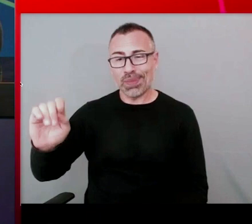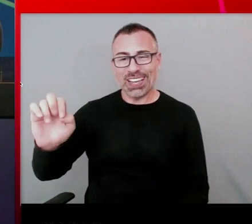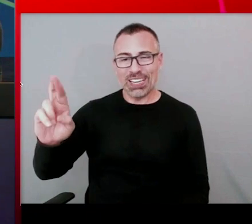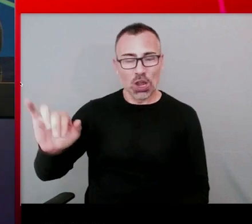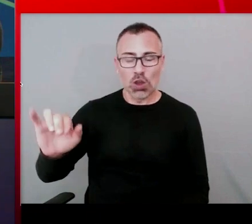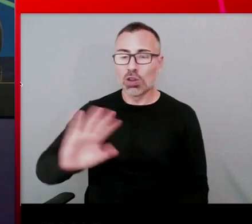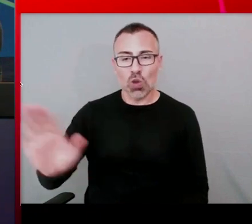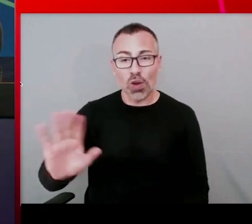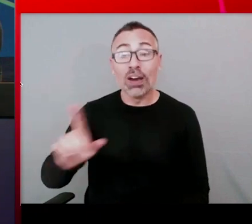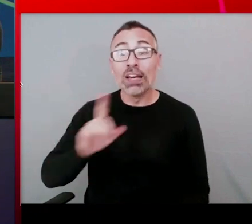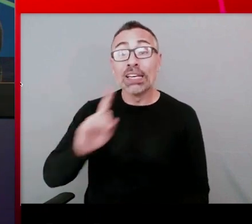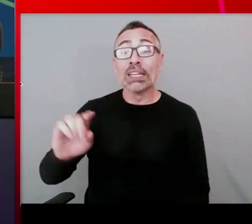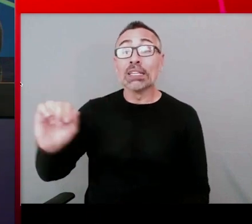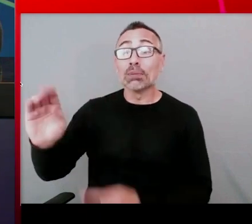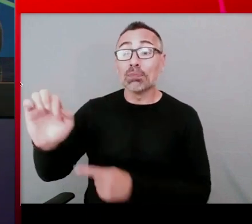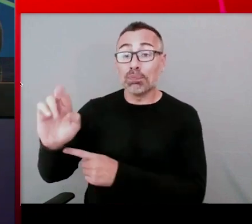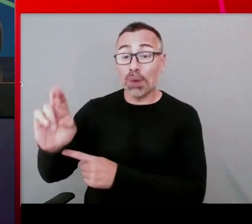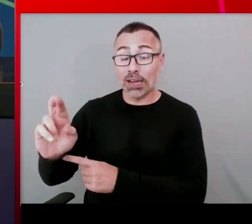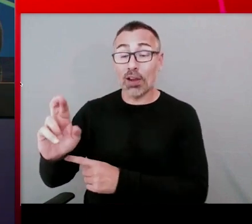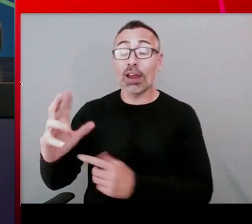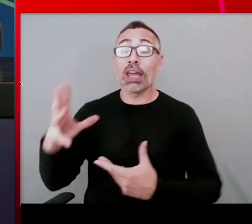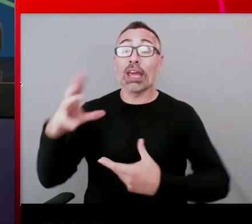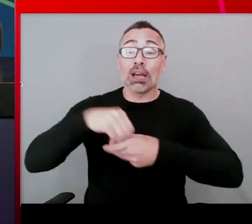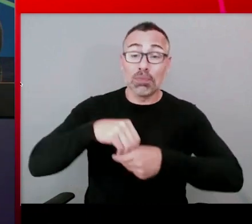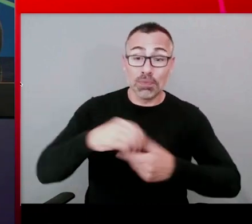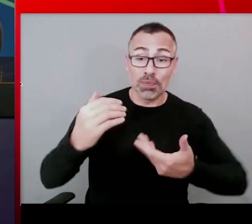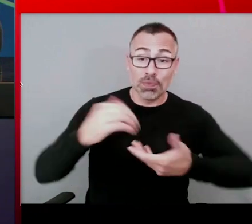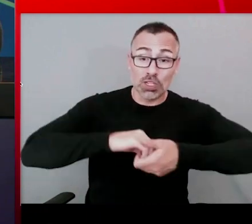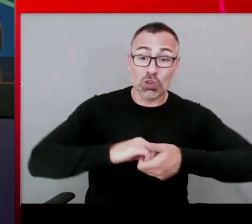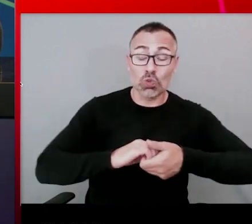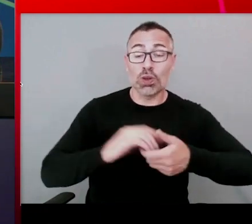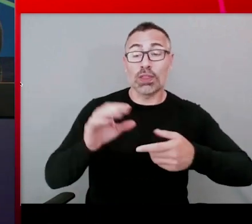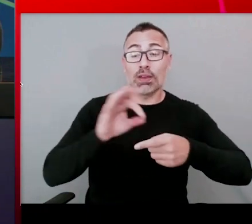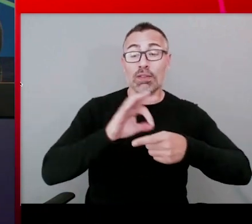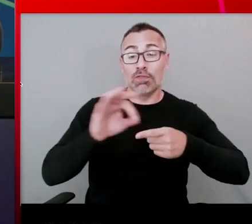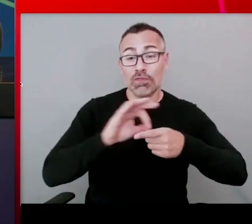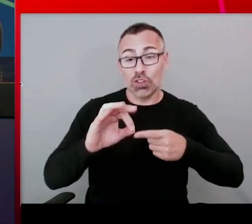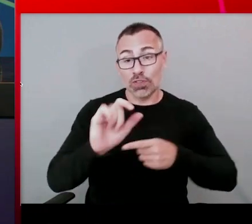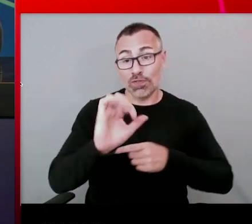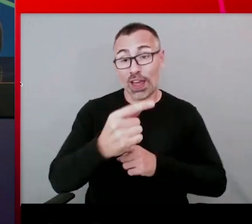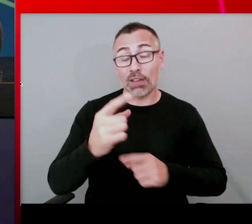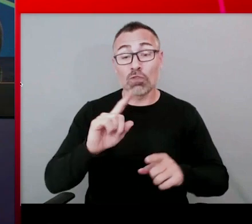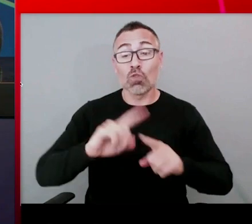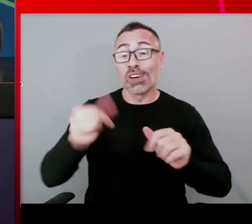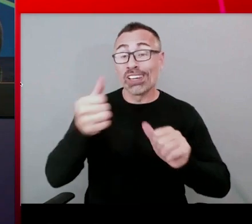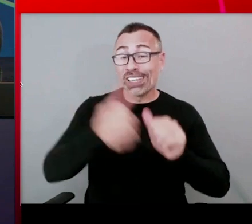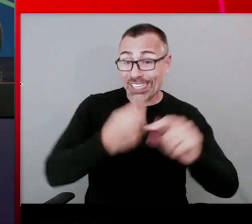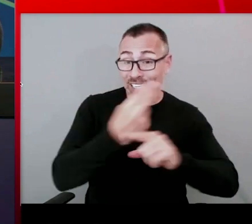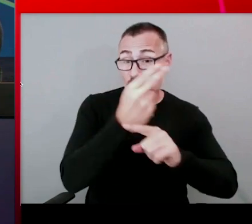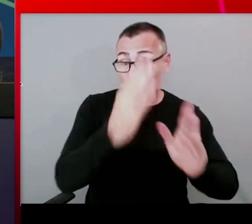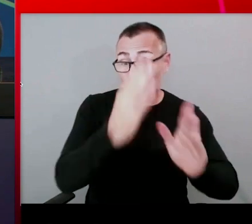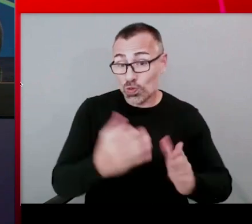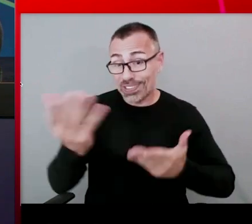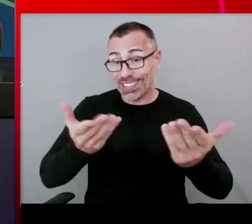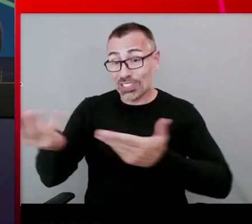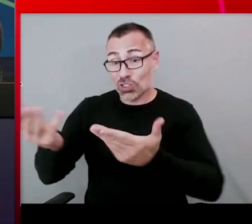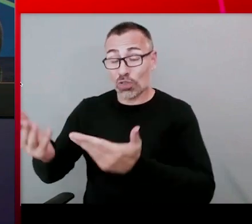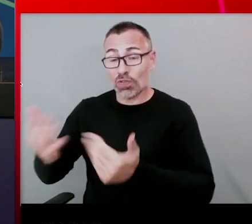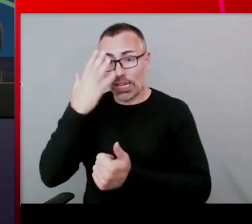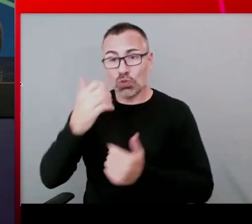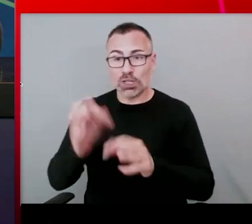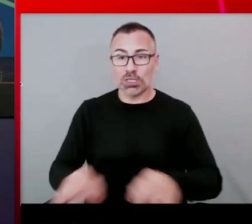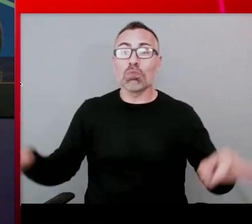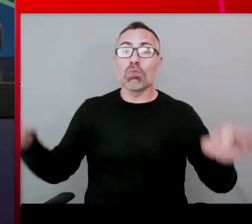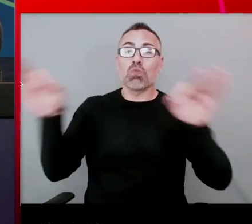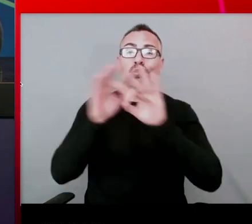in combination with the feature flag for every single user that you serve. Wow. And that's why it's so important to us that we democratize that information to everybody,